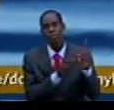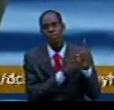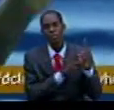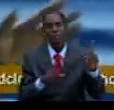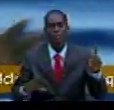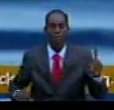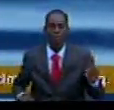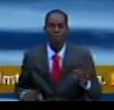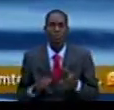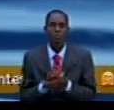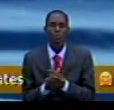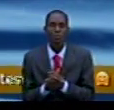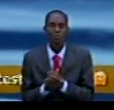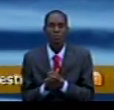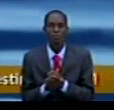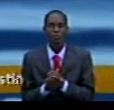Lord.